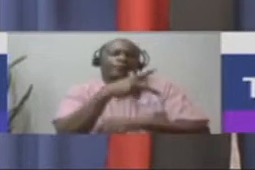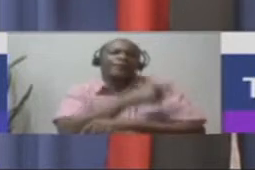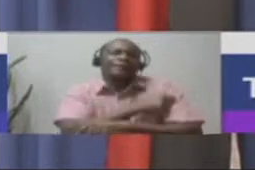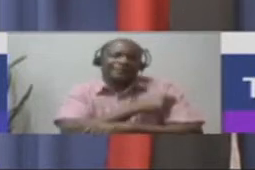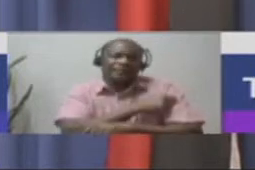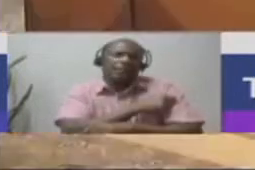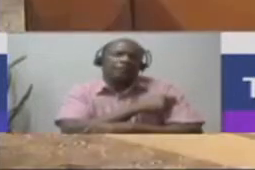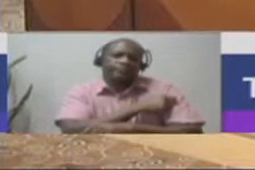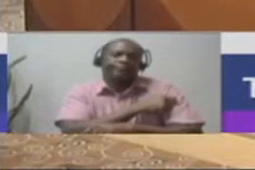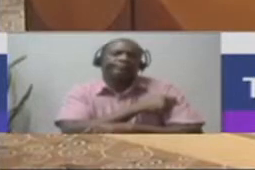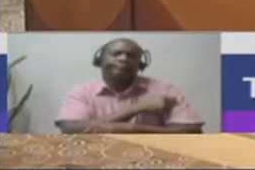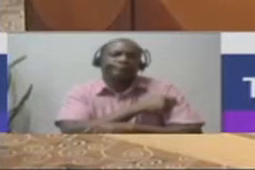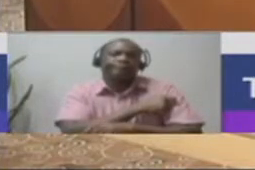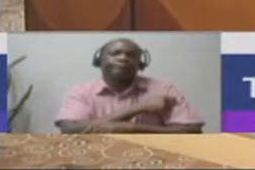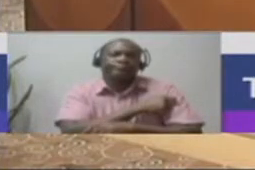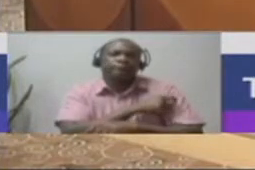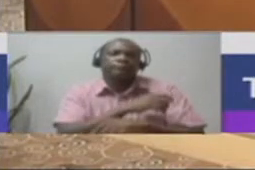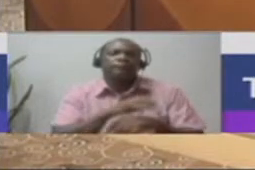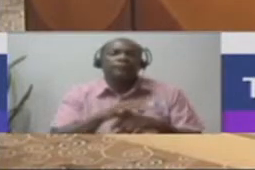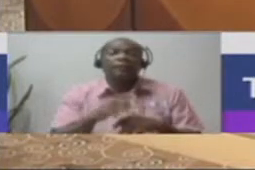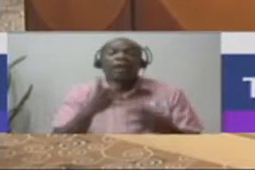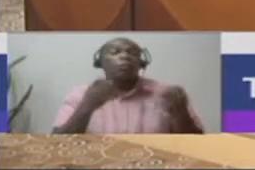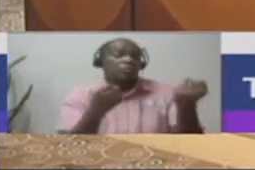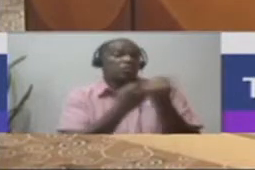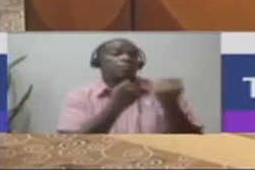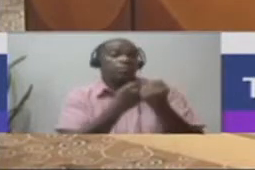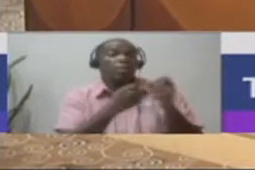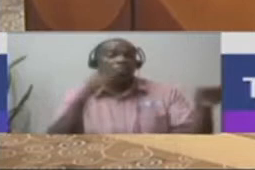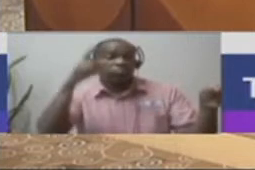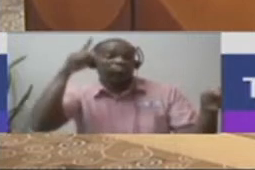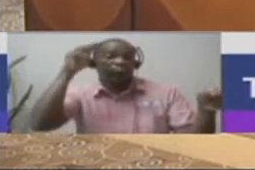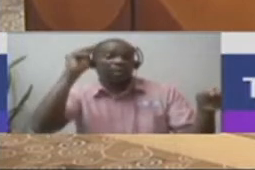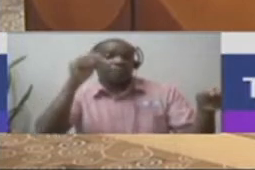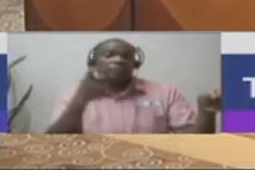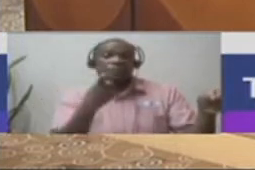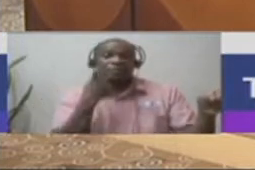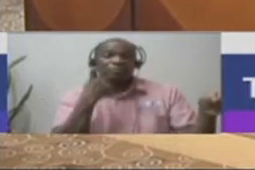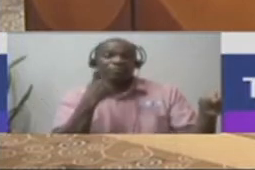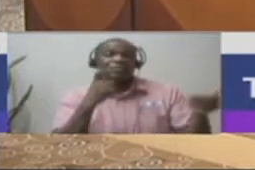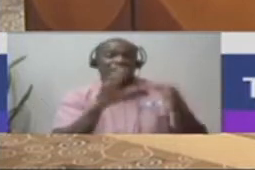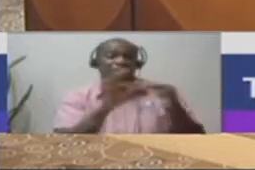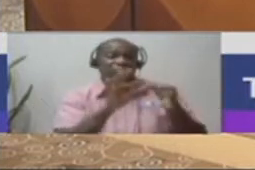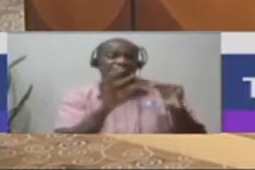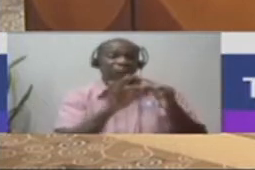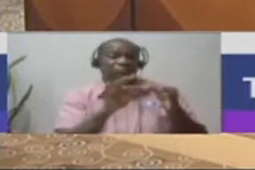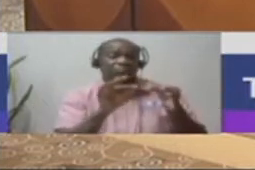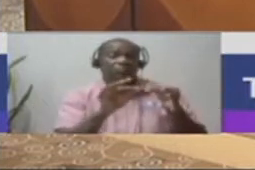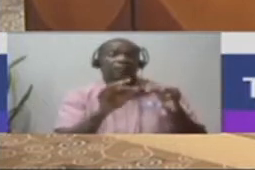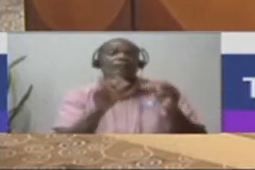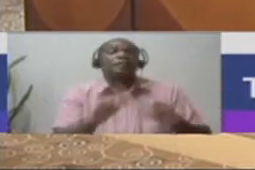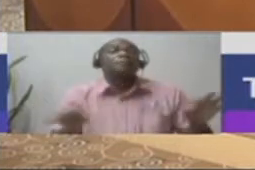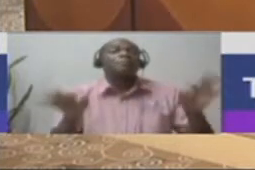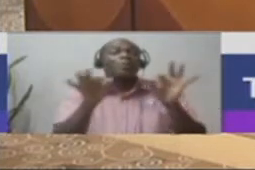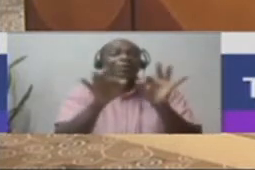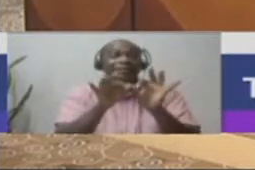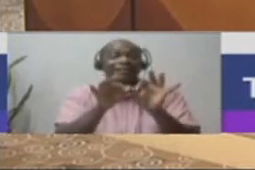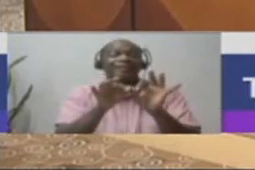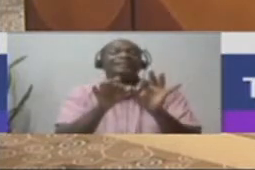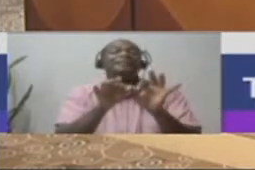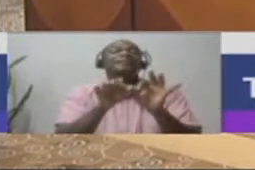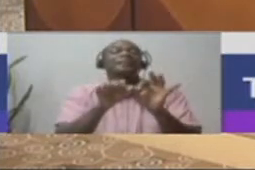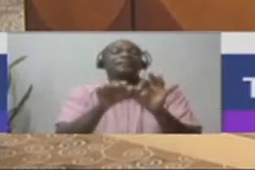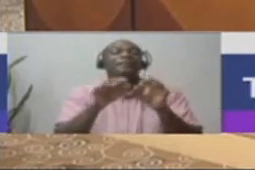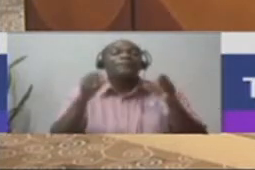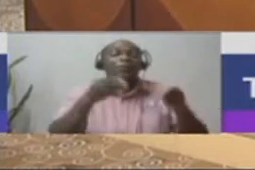Let me just support what the Prime Minister is saying. I think the takeaway message is, even if you get your first shot,